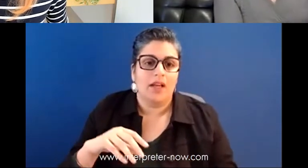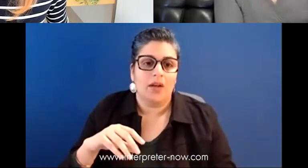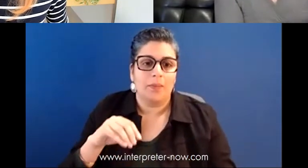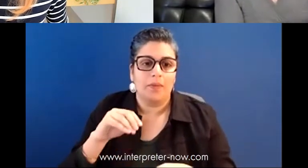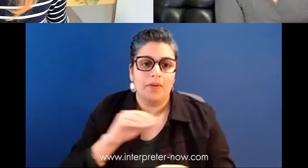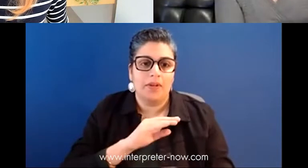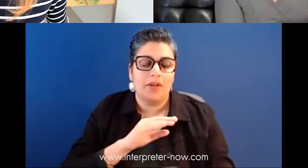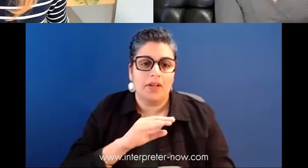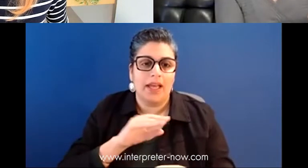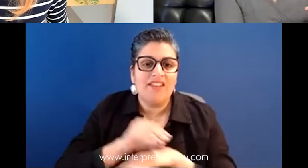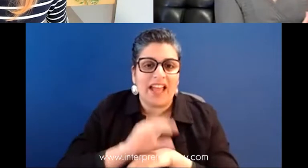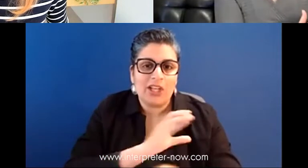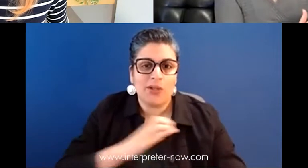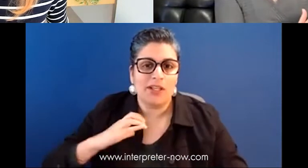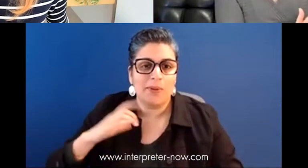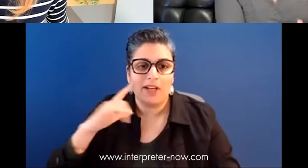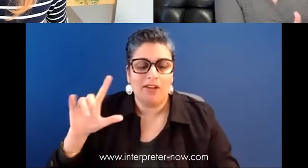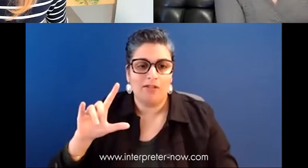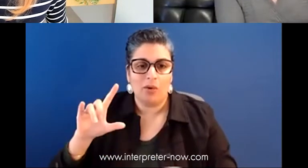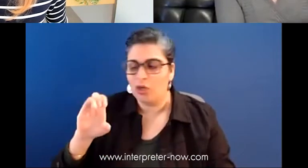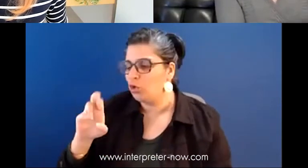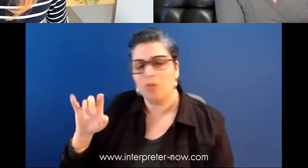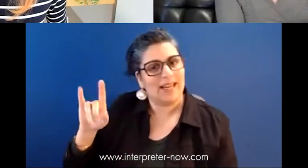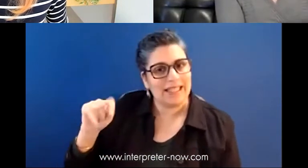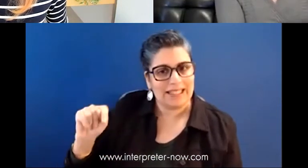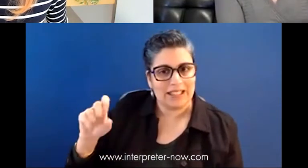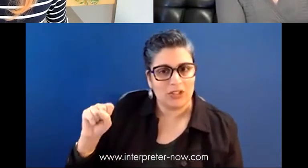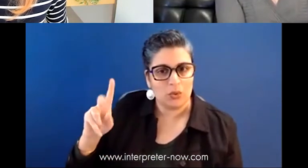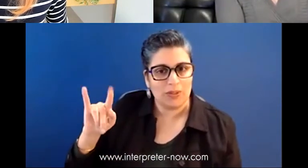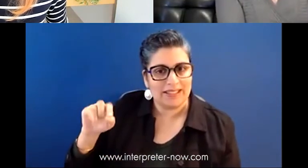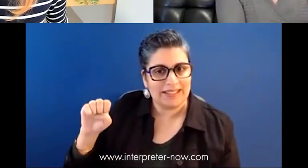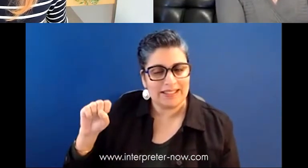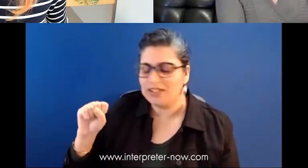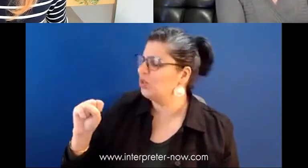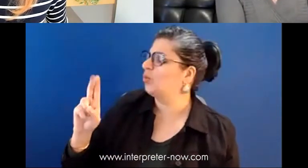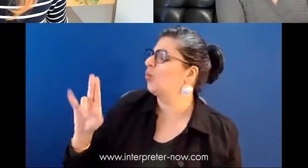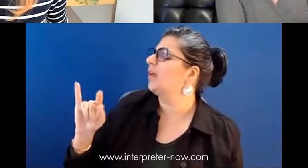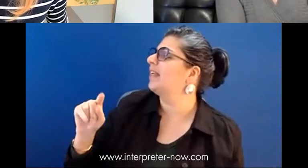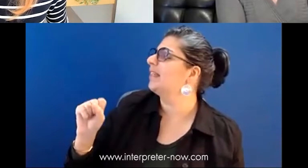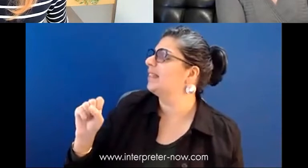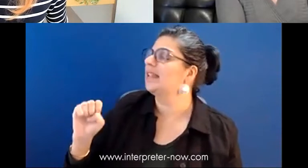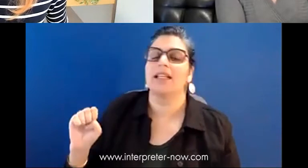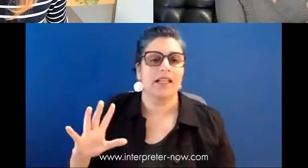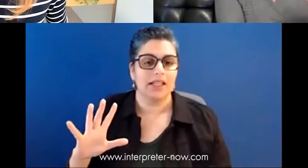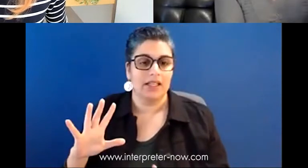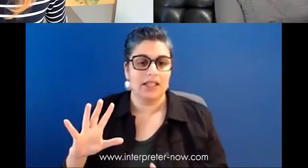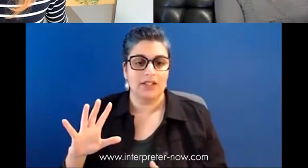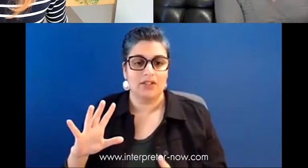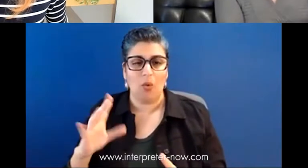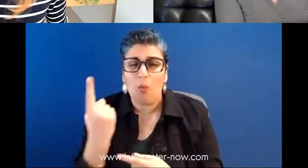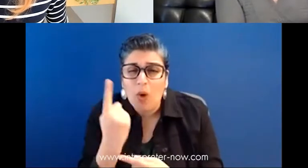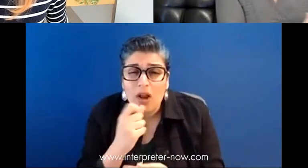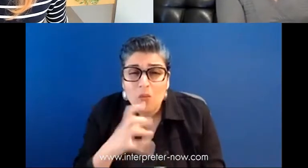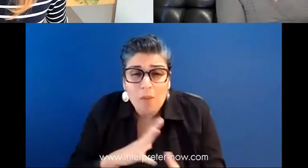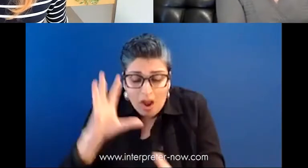they released a report showing that just having one woman on your board increased return to shareholders by 3%. Having 3